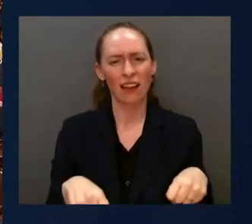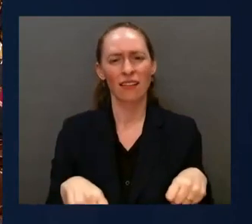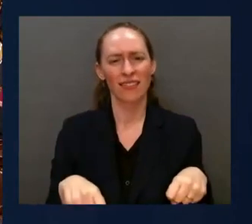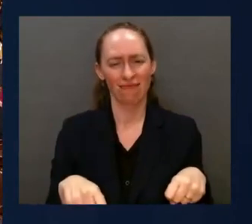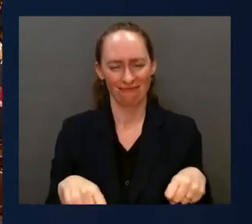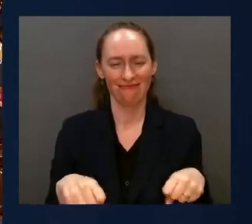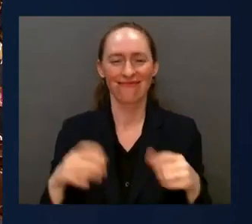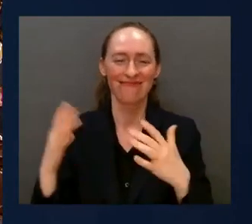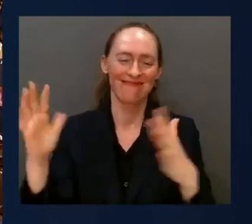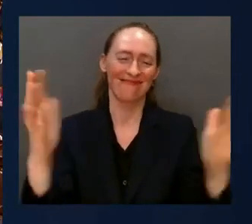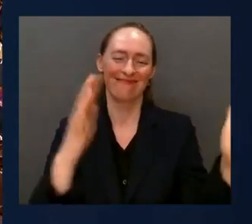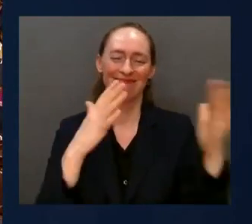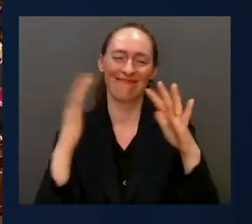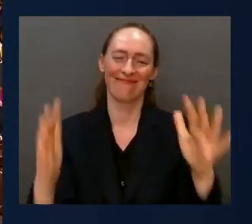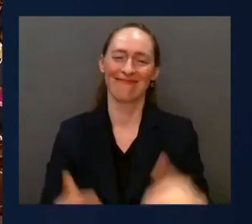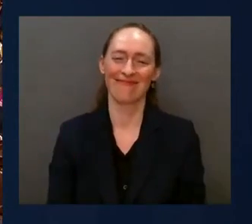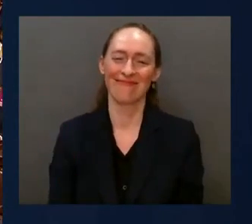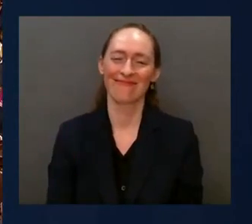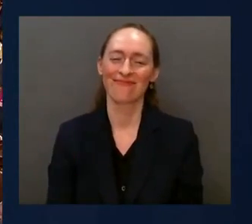Folks,